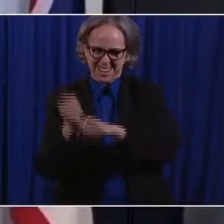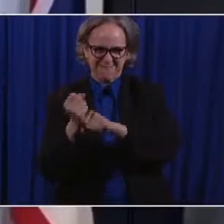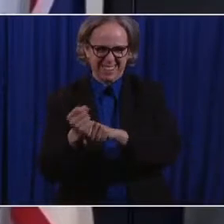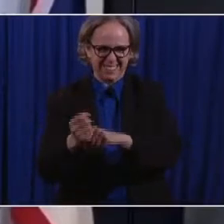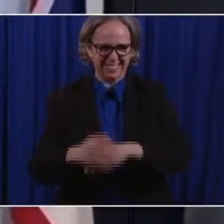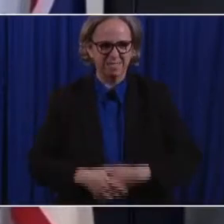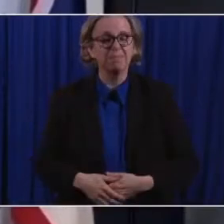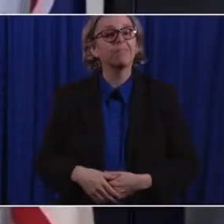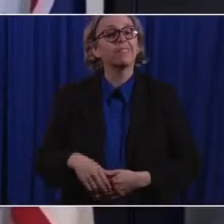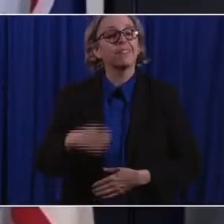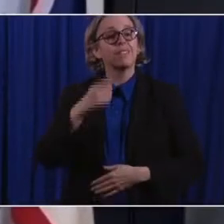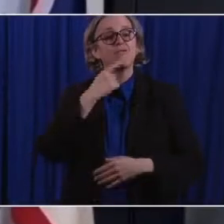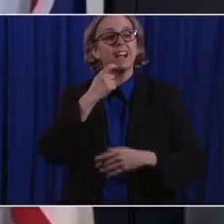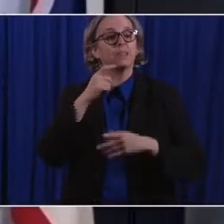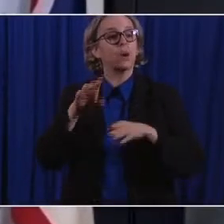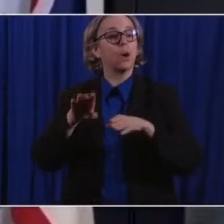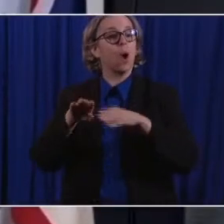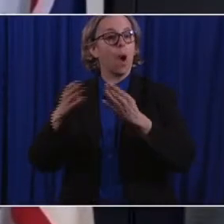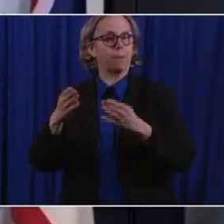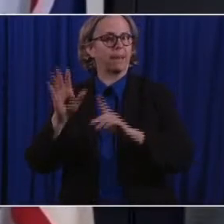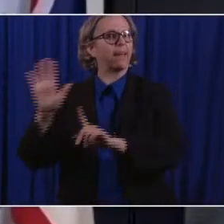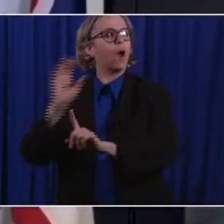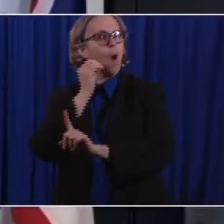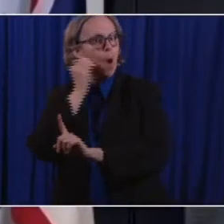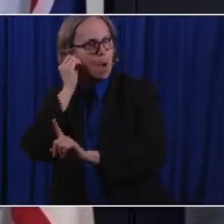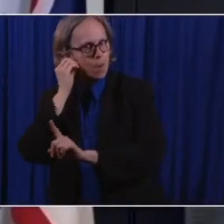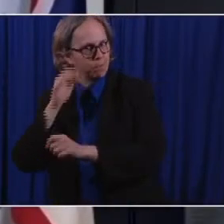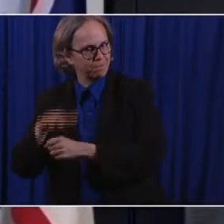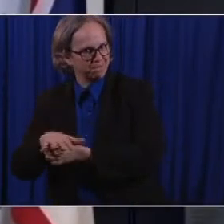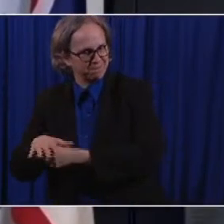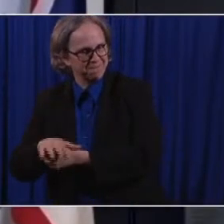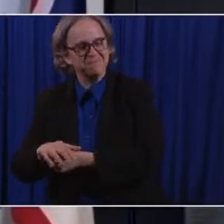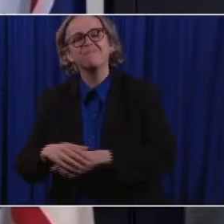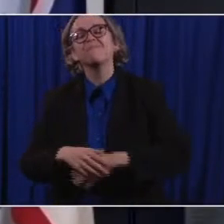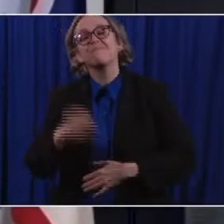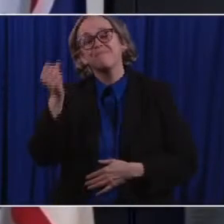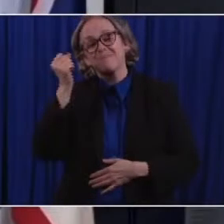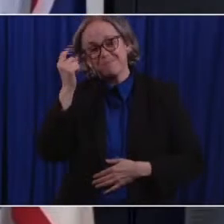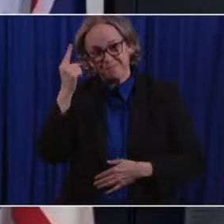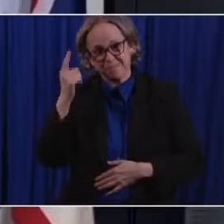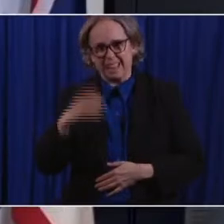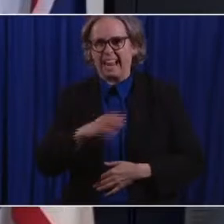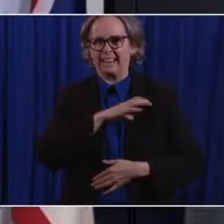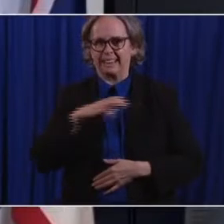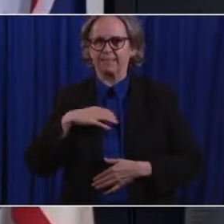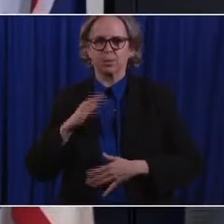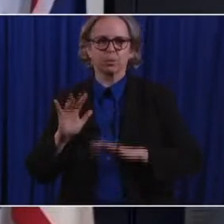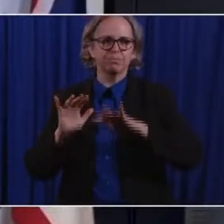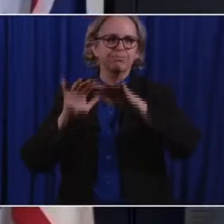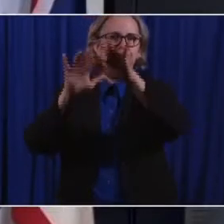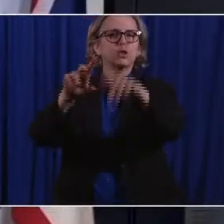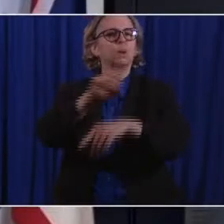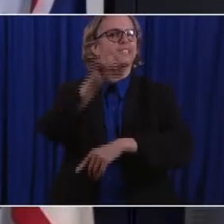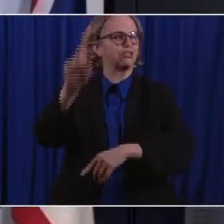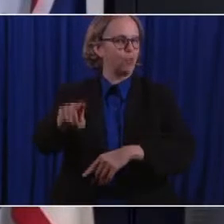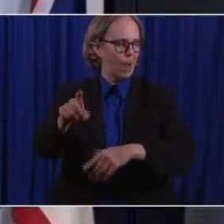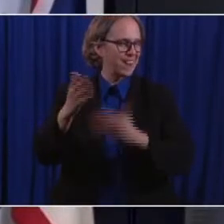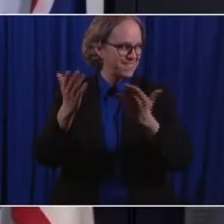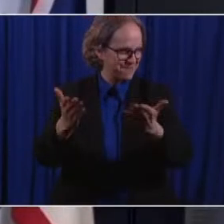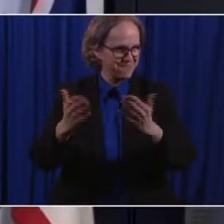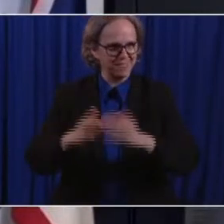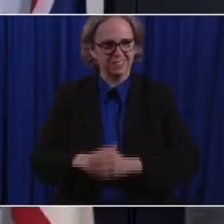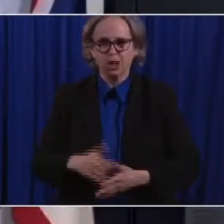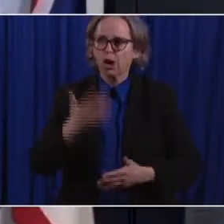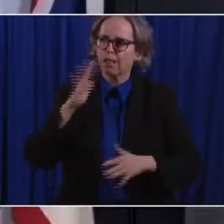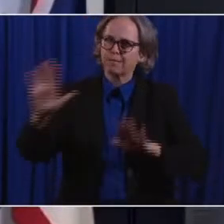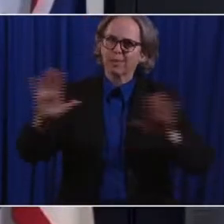will be in Detroit. So we wish them both well. And opening day is a time for great